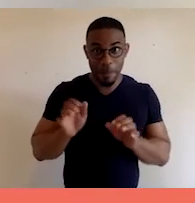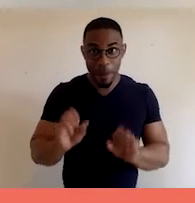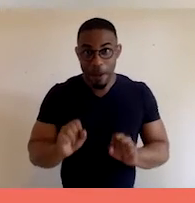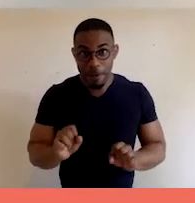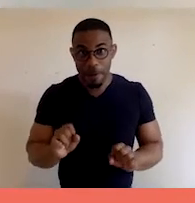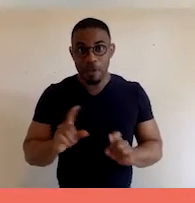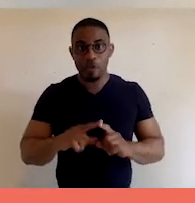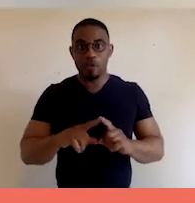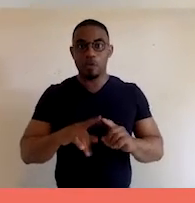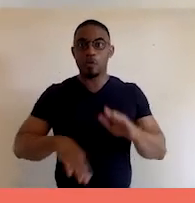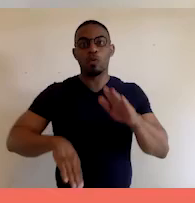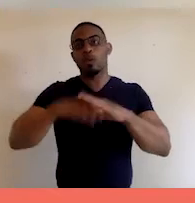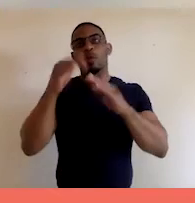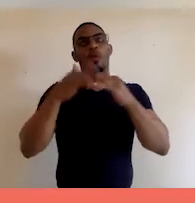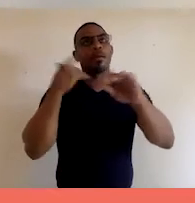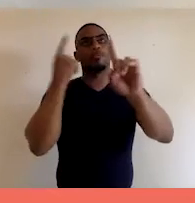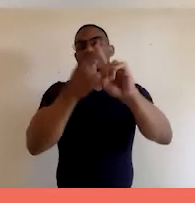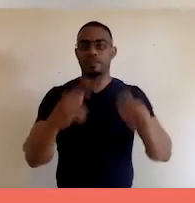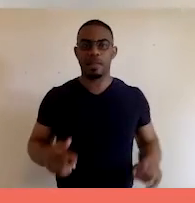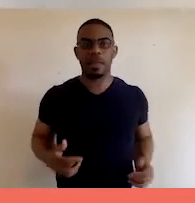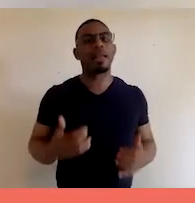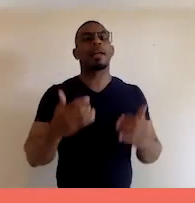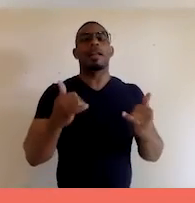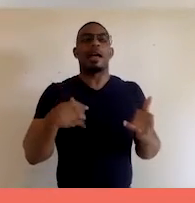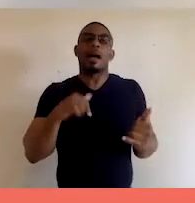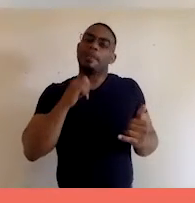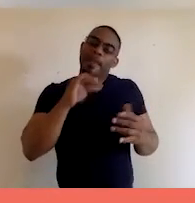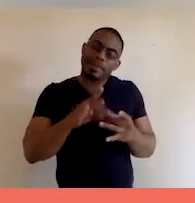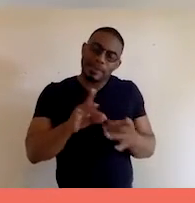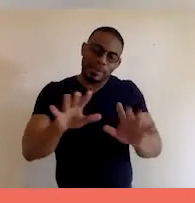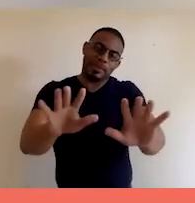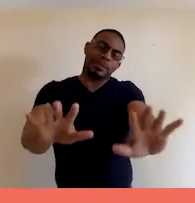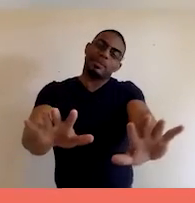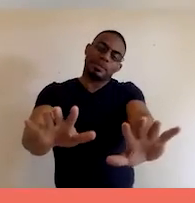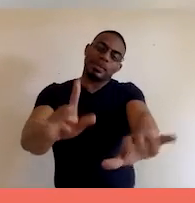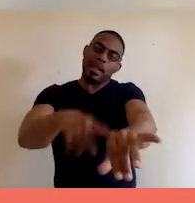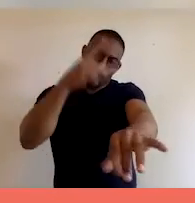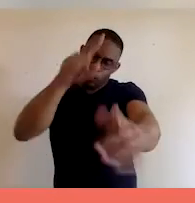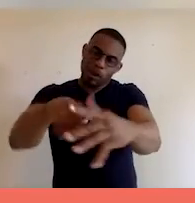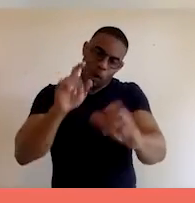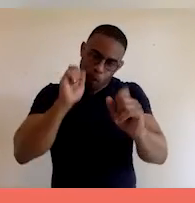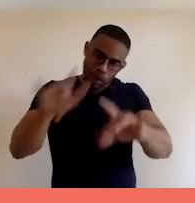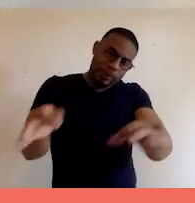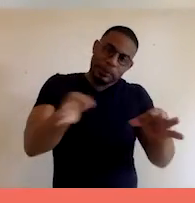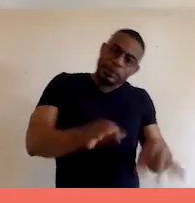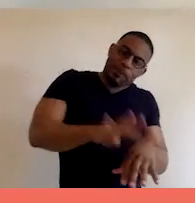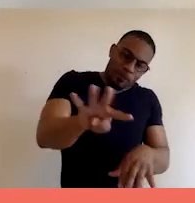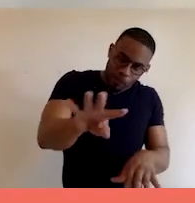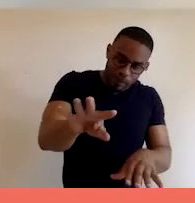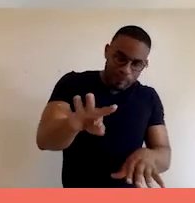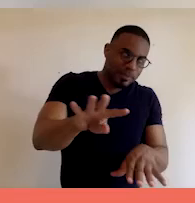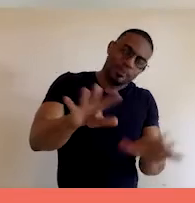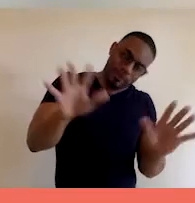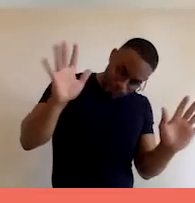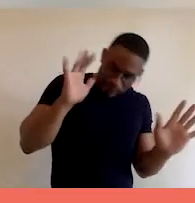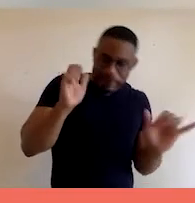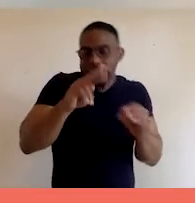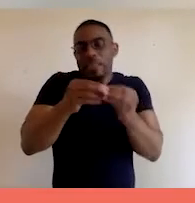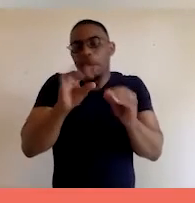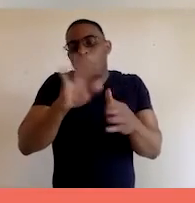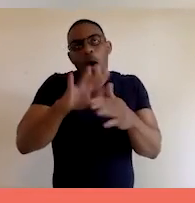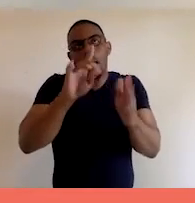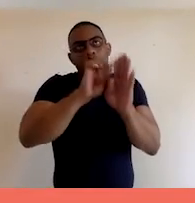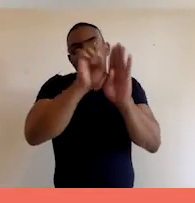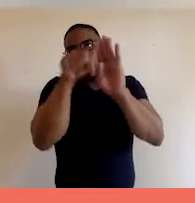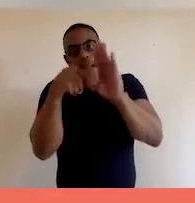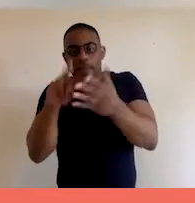possible to reach whatever I'm trying to reach. Now, I'm not saying it's time for you to start waking up at 4 o'clock in the morning. 4 o'clock is just a number on the